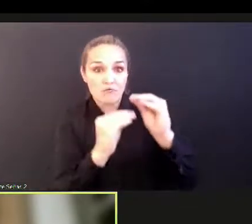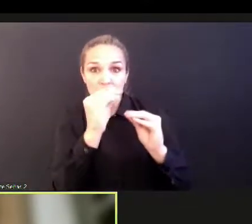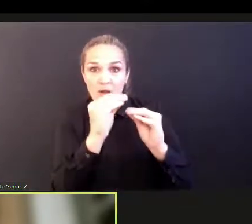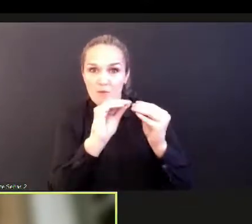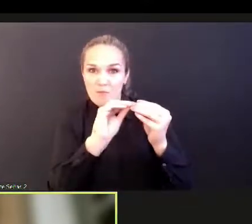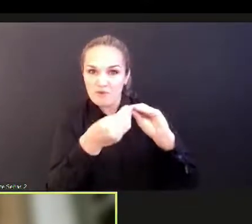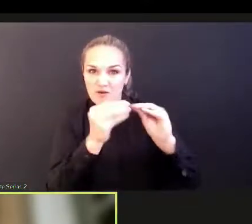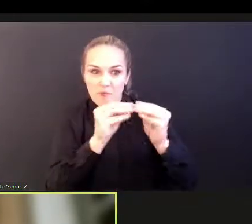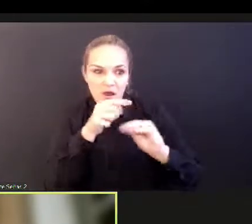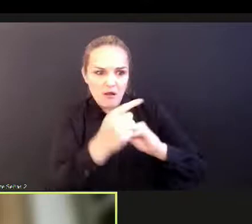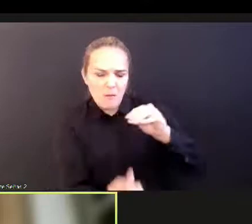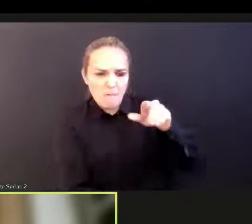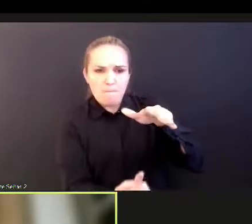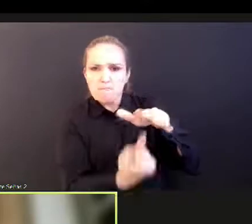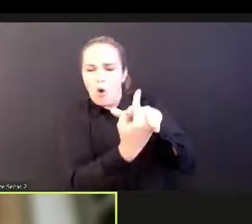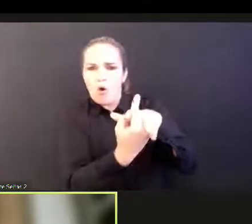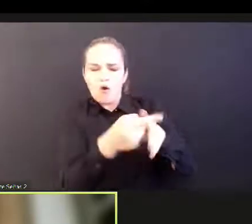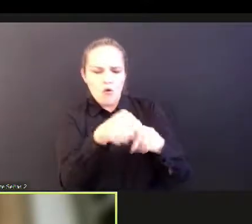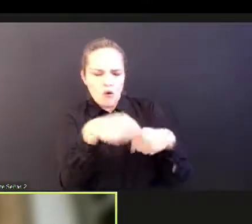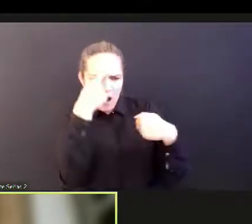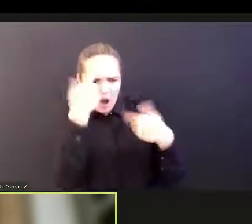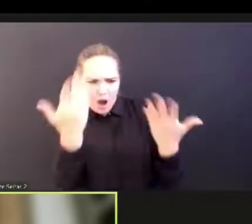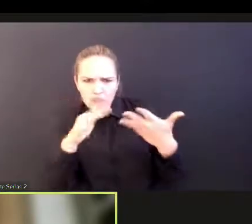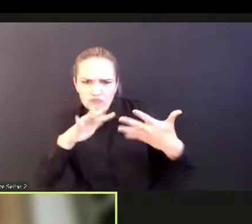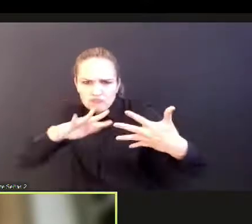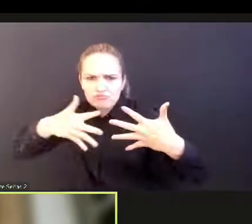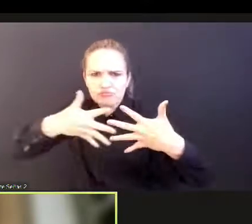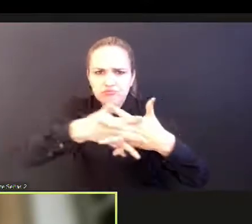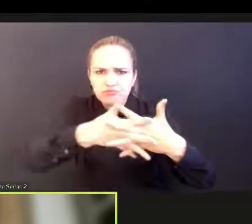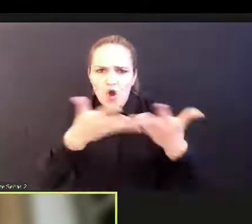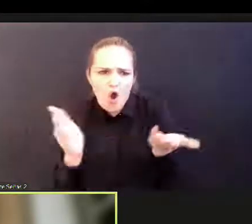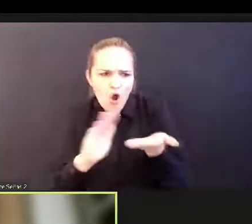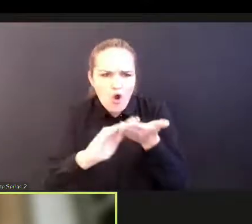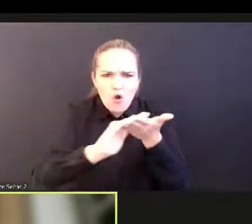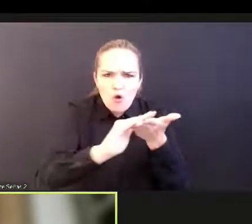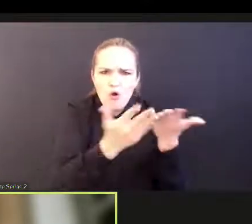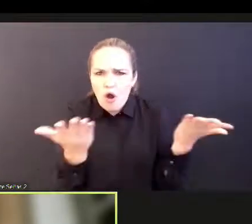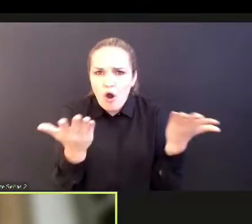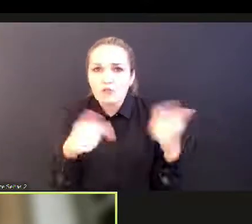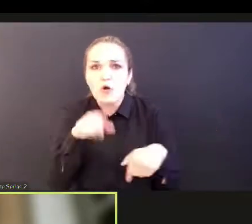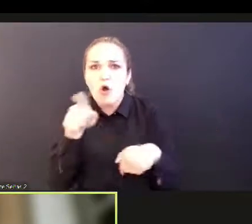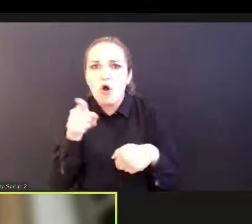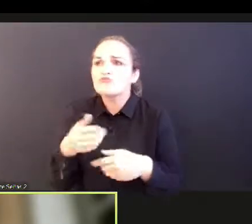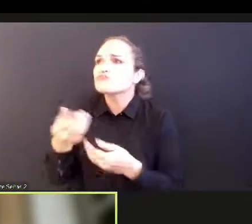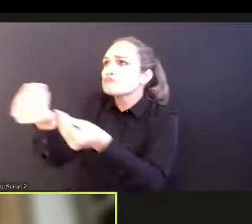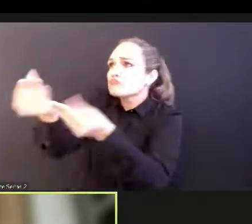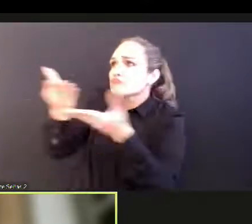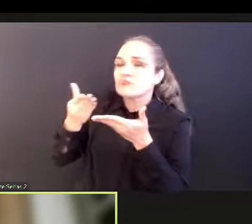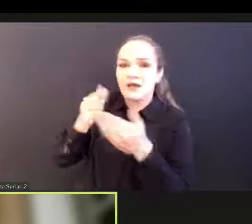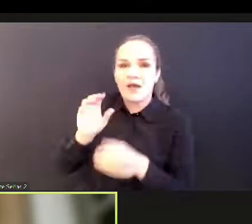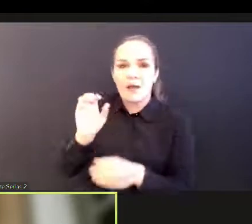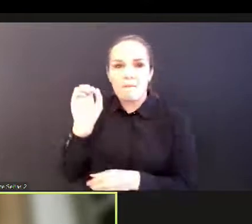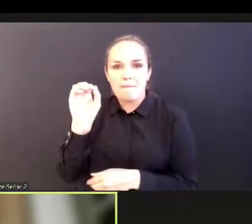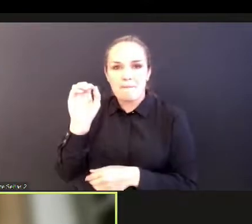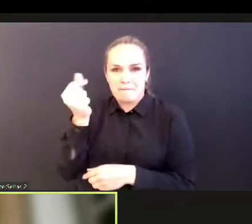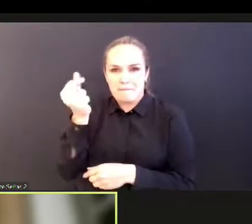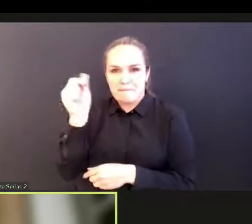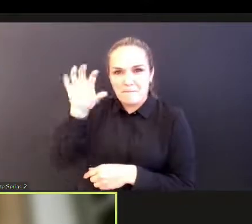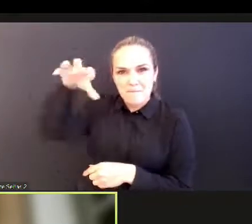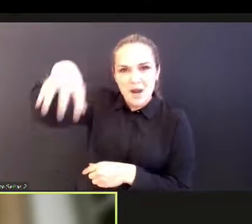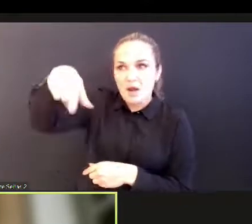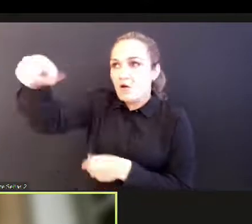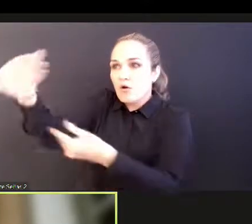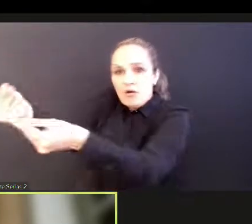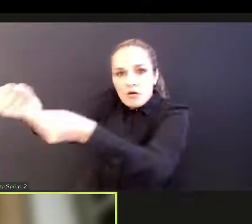whole range of other things which are also enablers, or lack of which are constraints. Now, finally, let me just talk about the role of